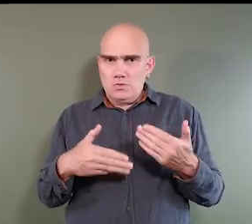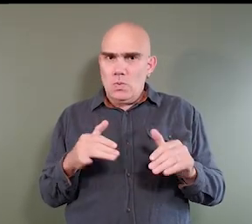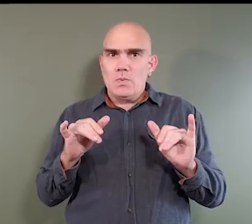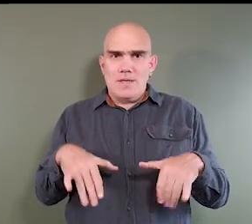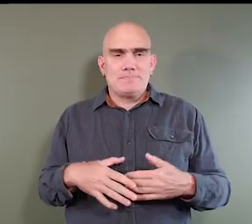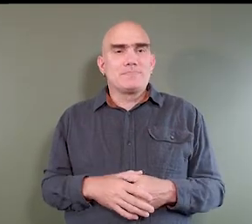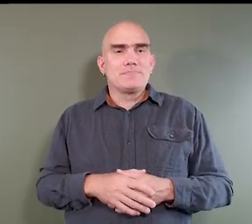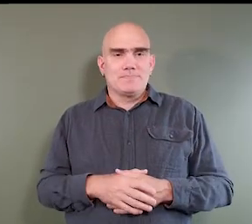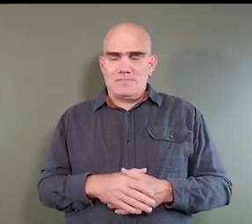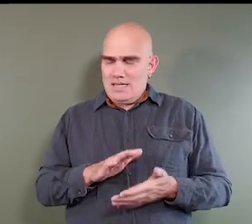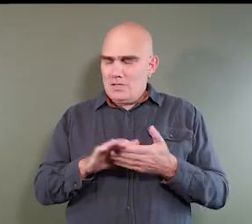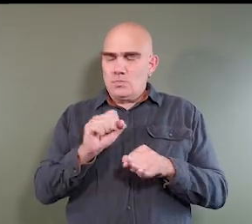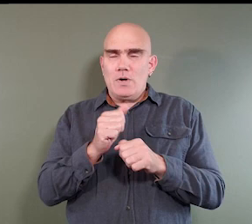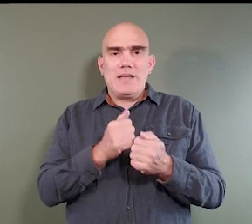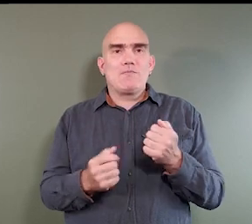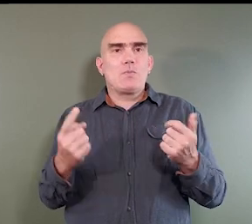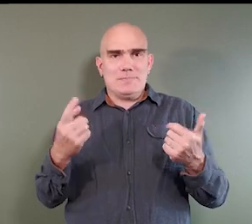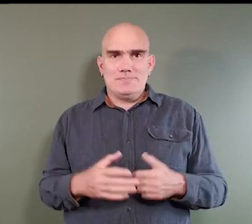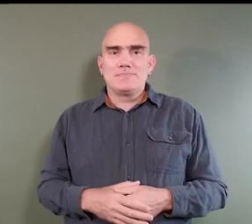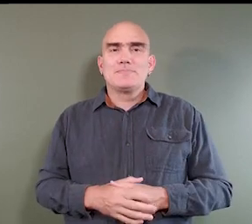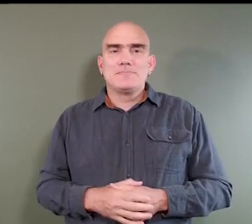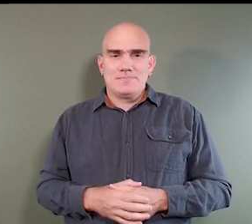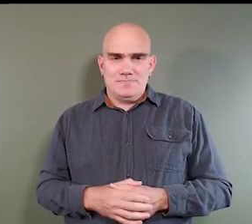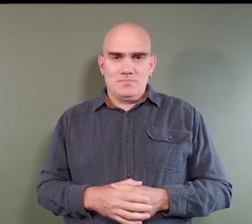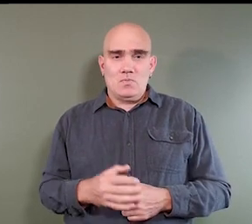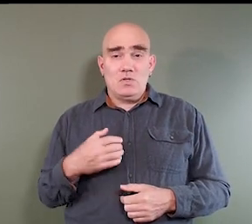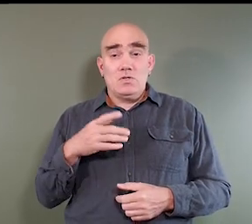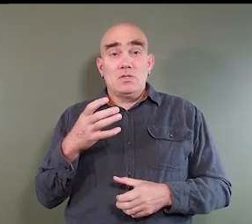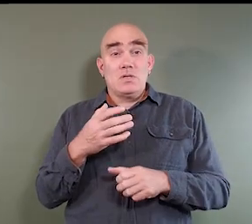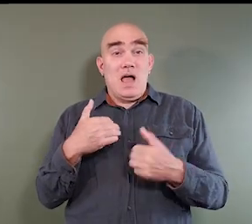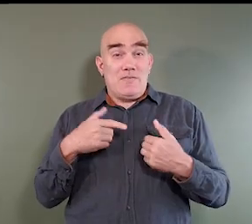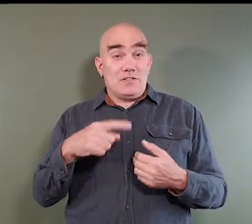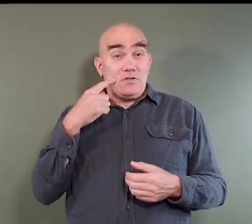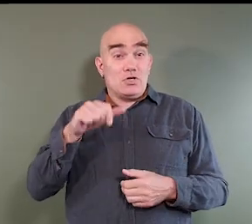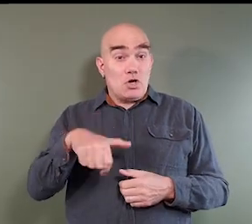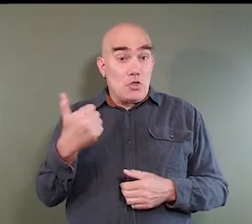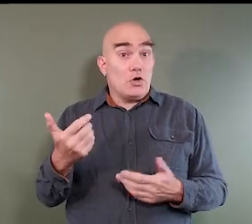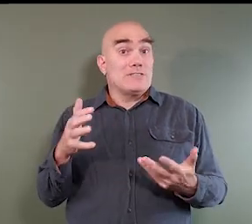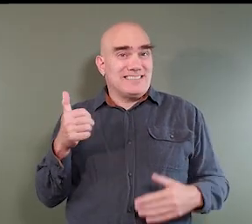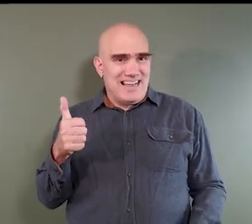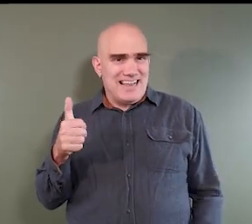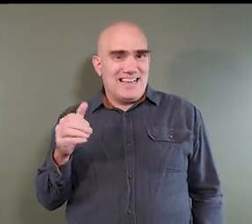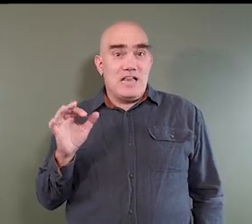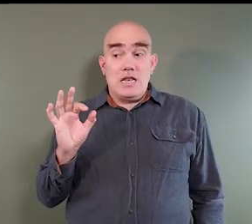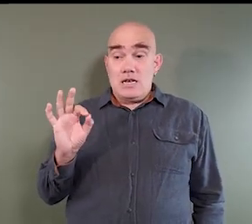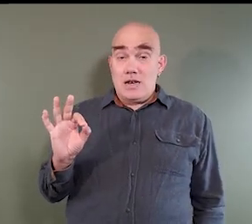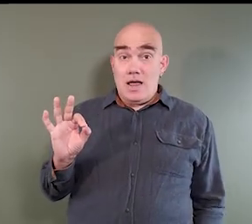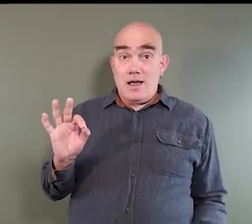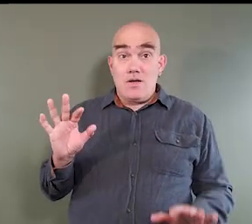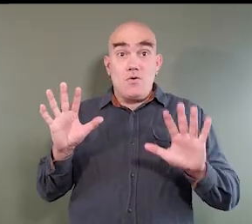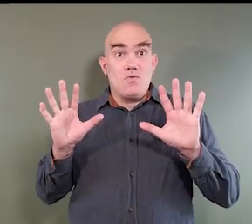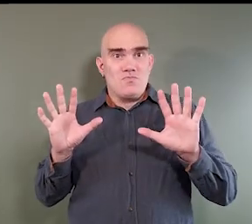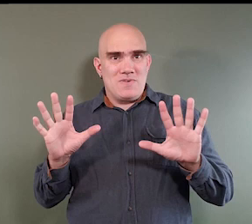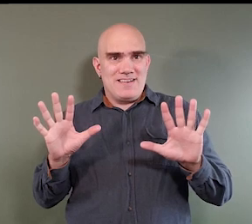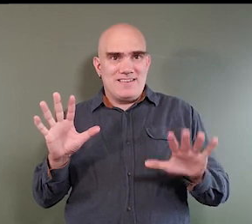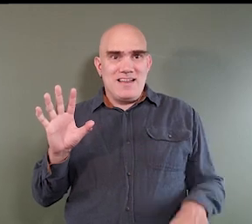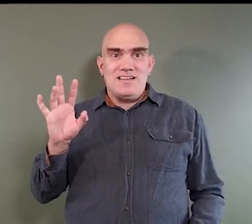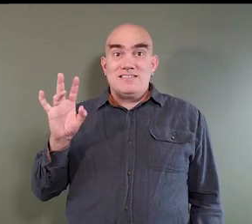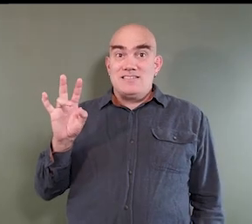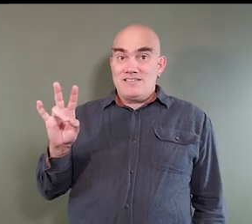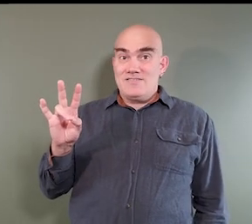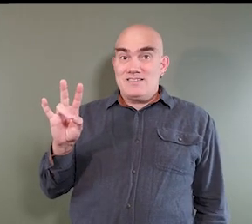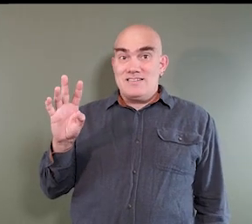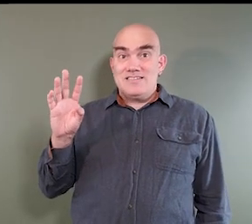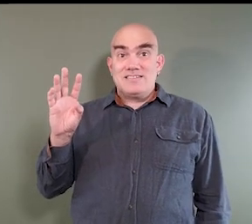go. Nice work, everyone. We got this for another 10, 9, great, 7,